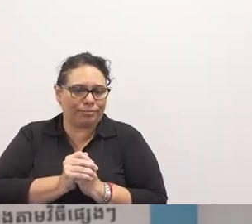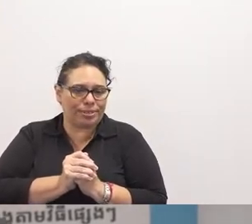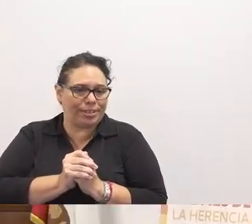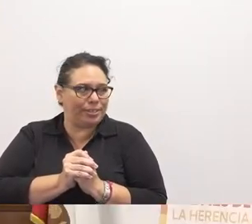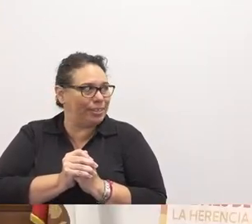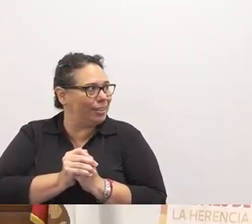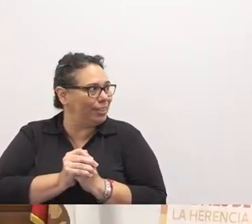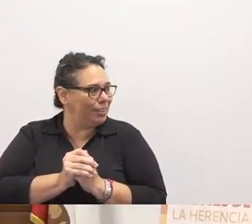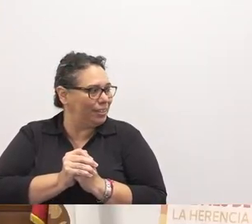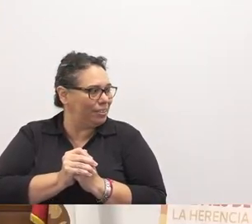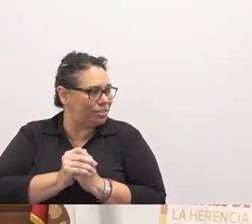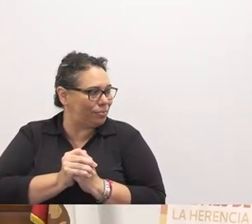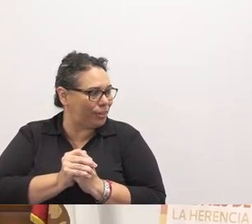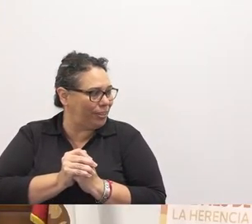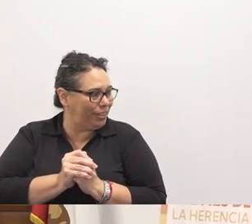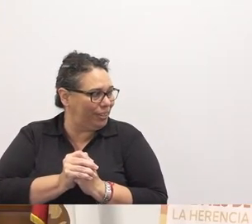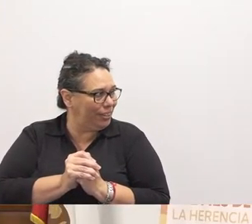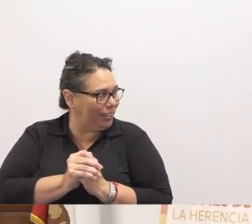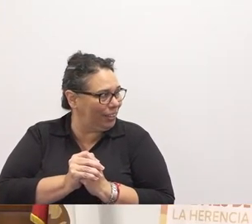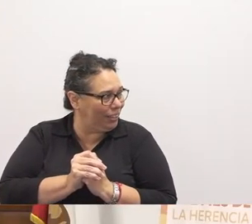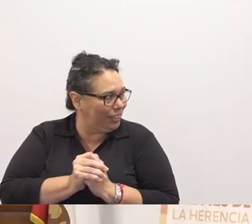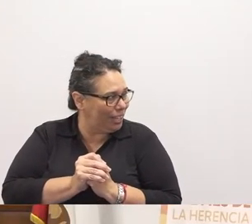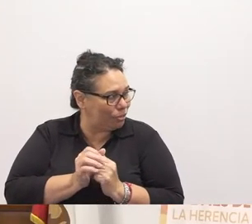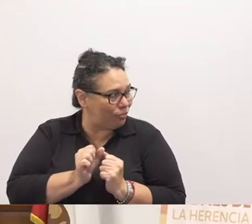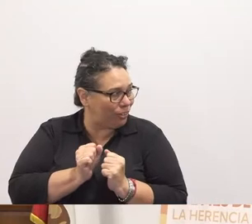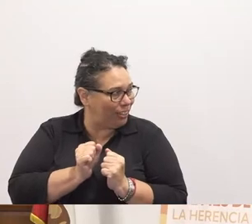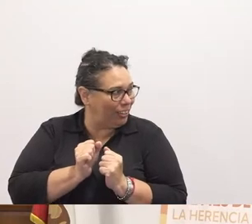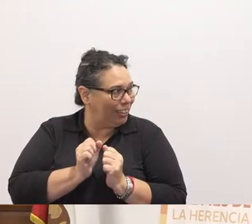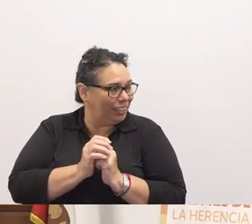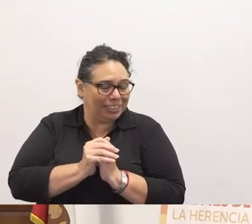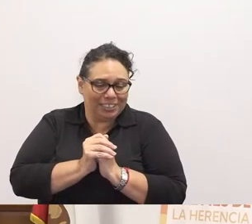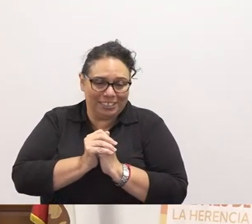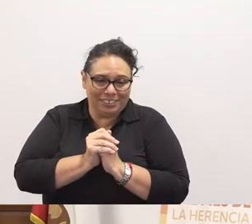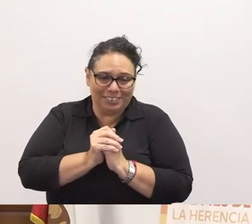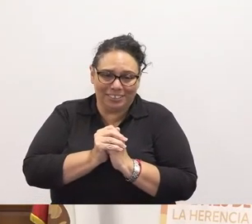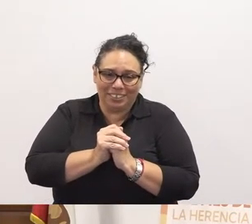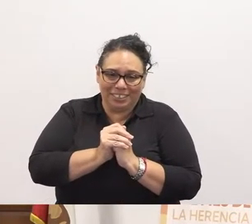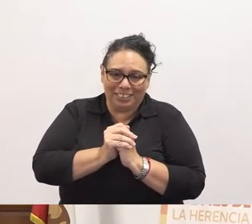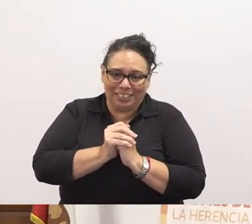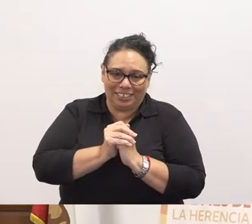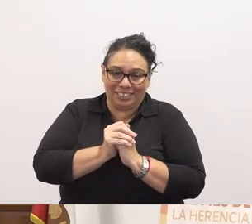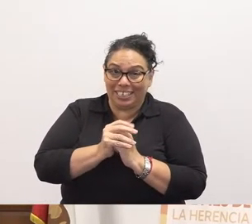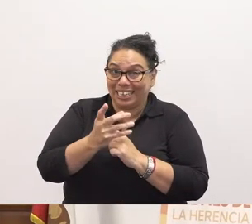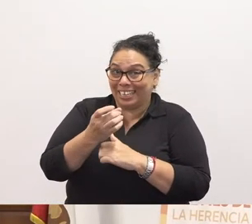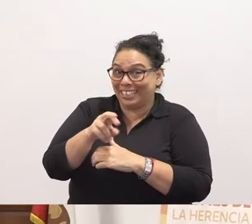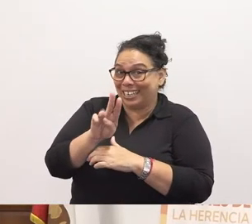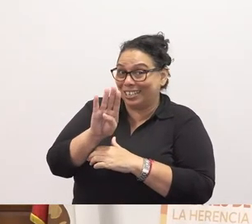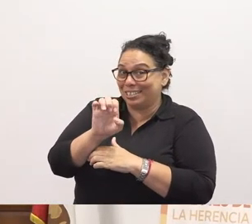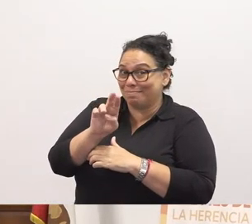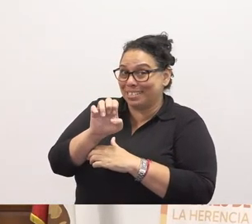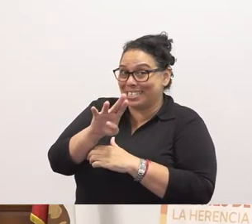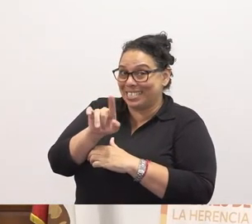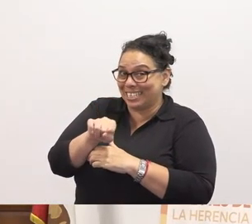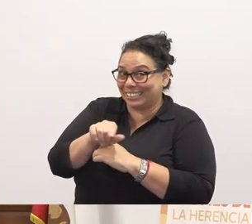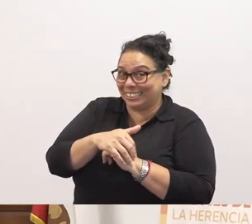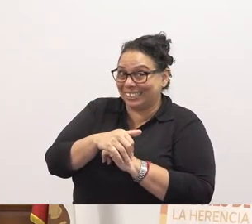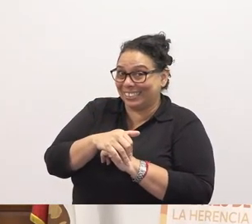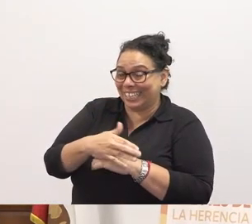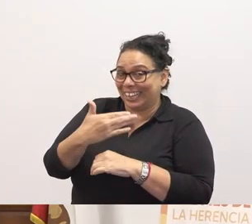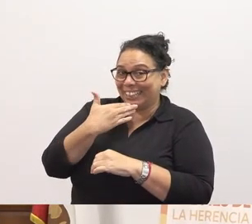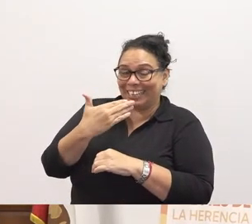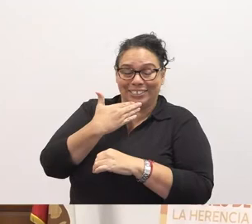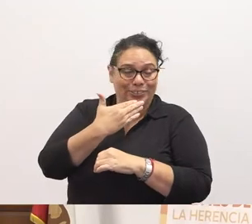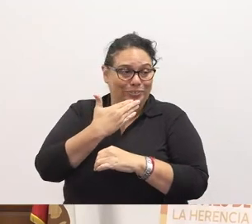Well, I'd like to thank you all for your presentation. Oh, did you have something? Oh, yes, I'm ma'am. Sorry. Dr. Benitez. Just my turn. Thank